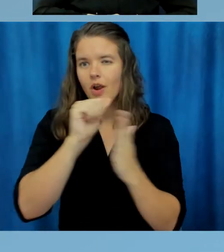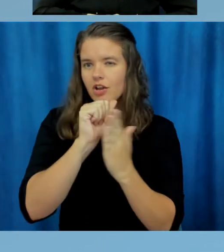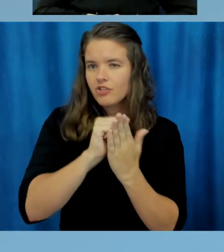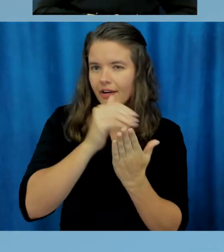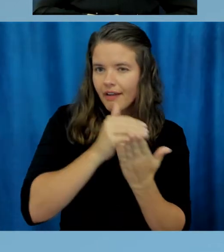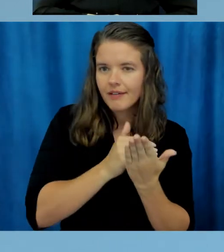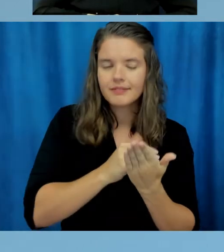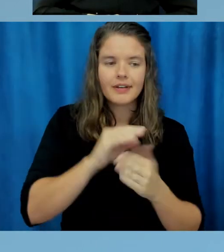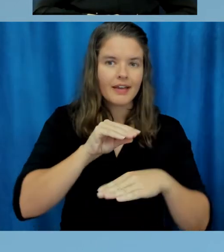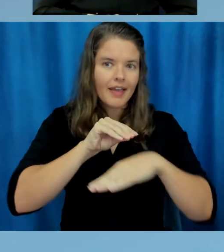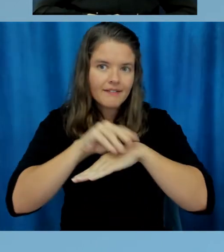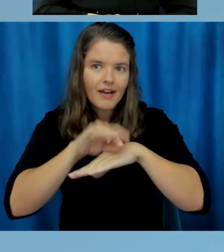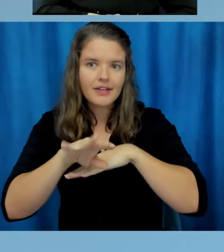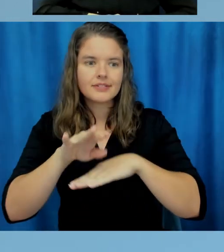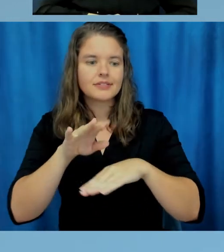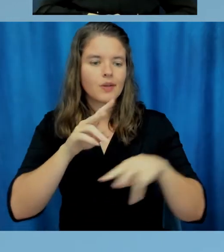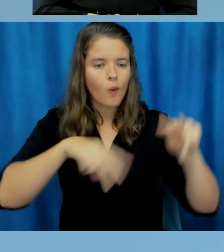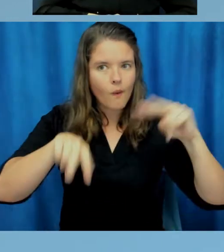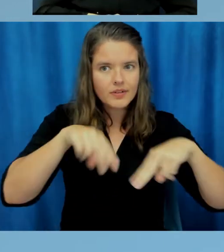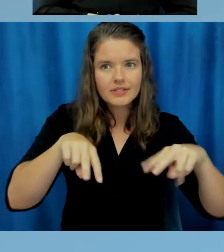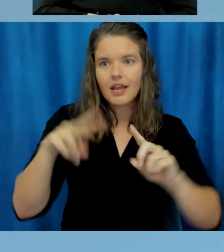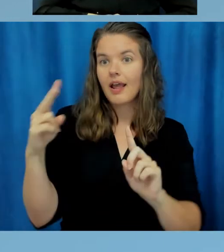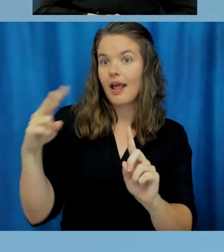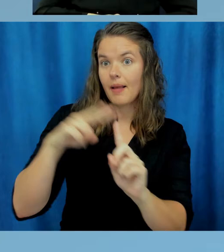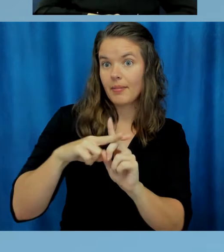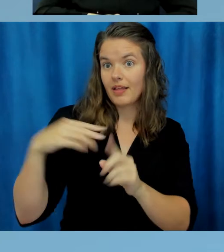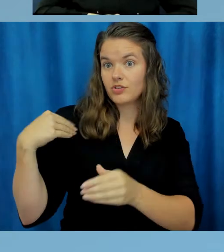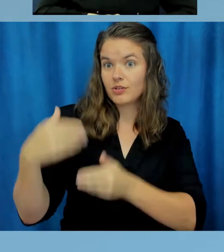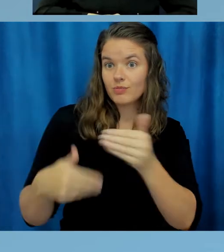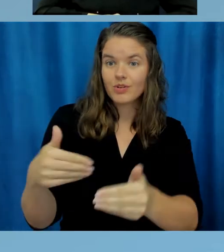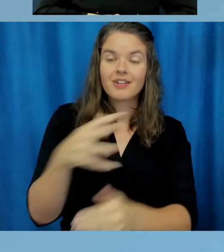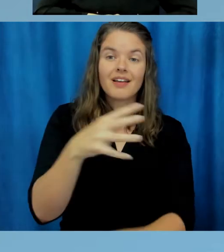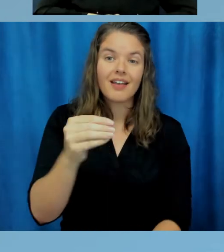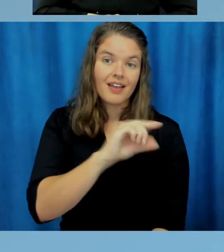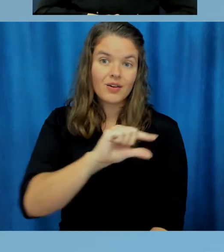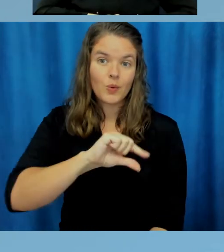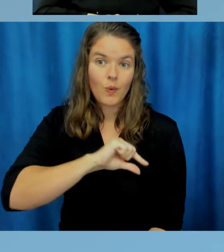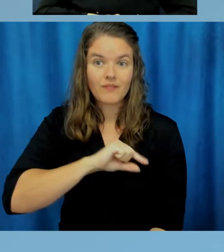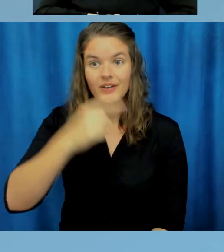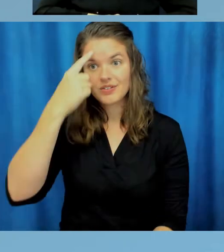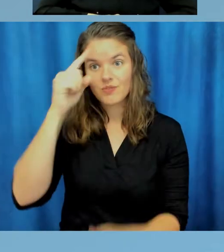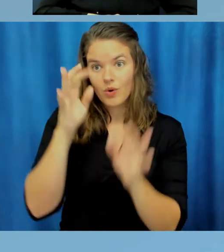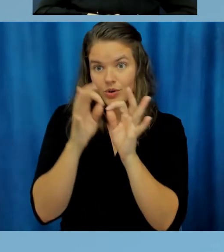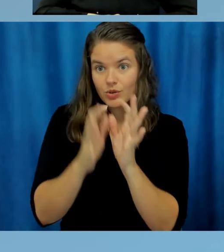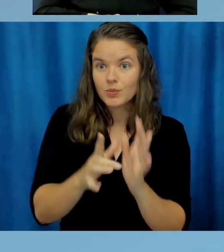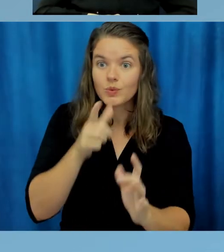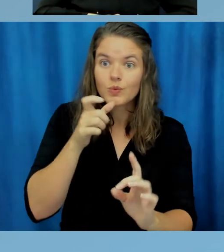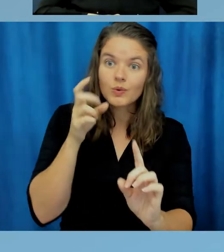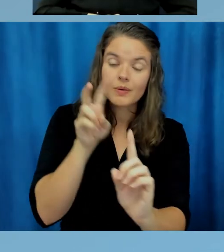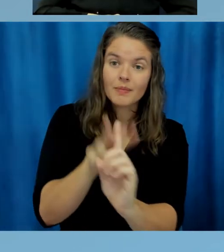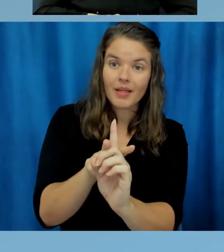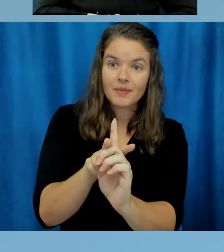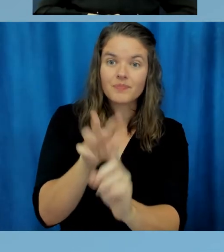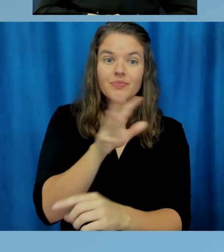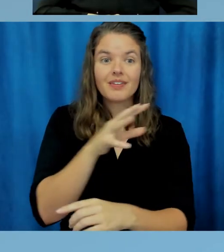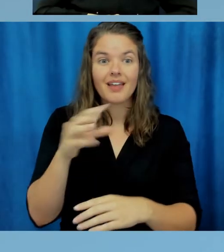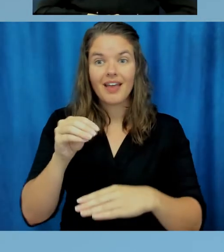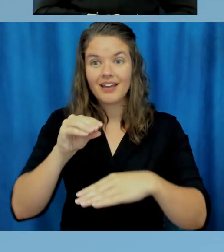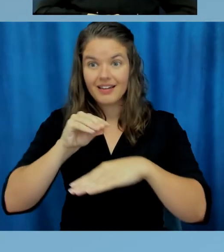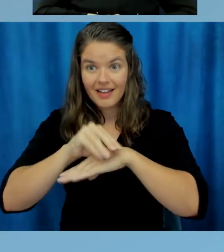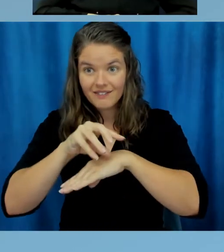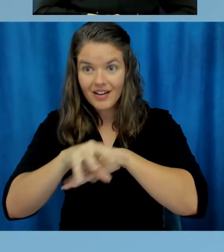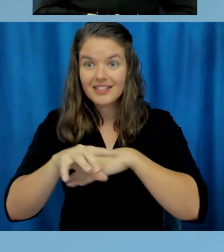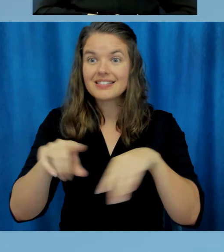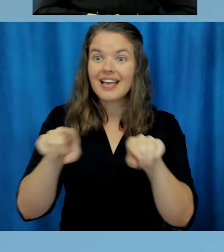advice and oversight of the application process, as well as the qualifications for interpreters that are applying, and